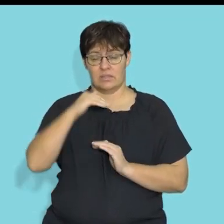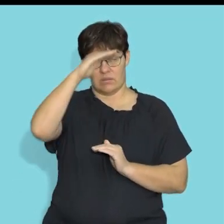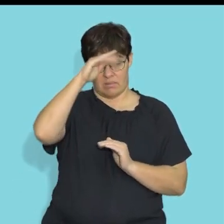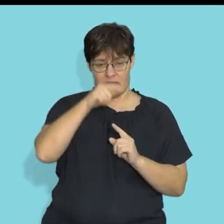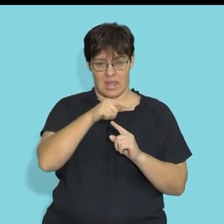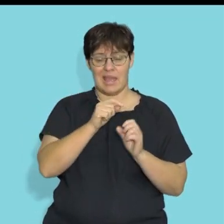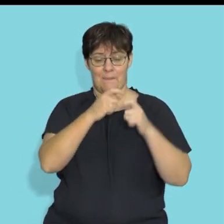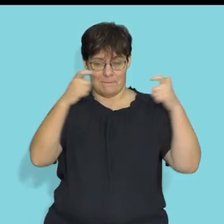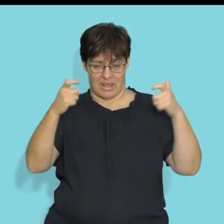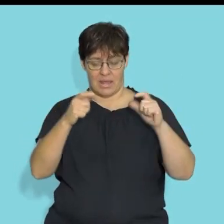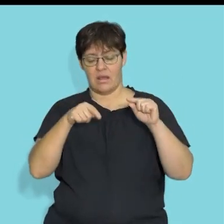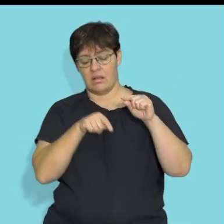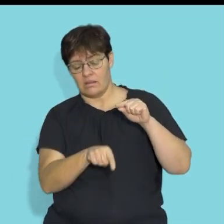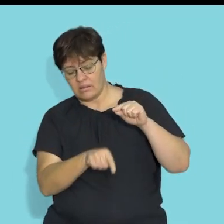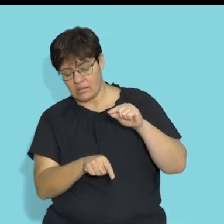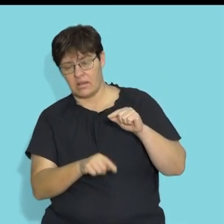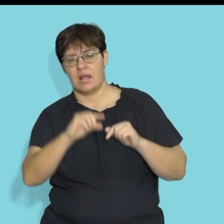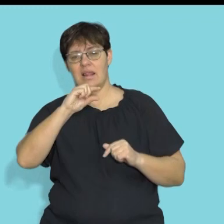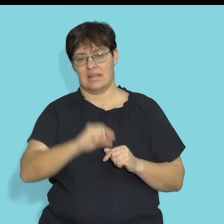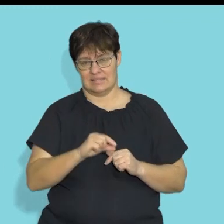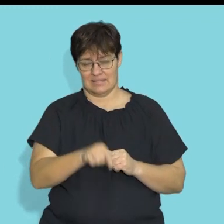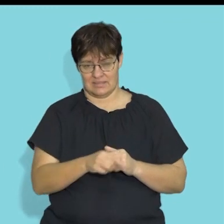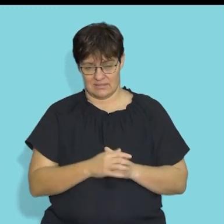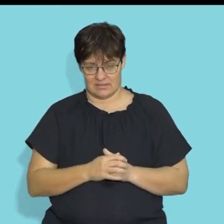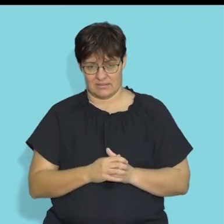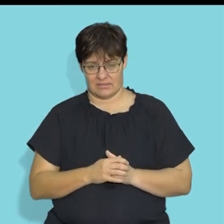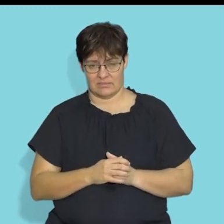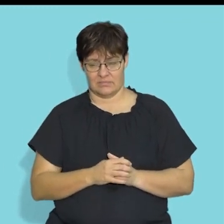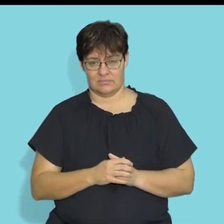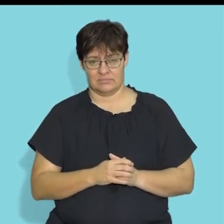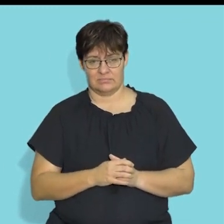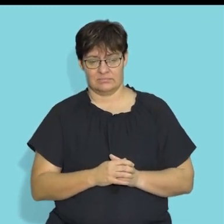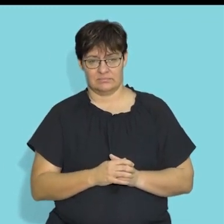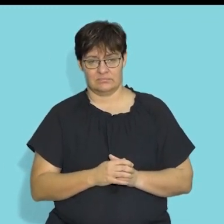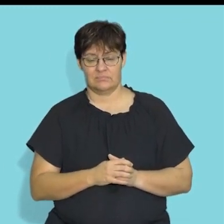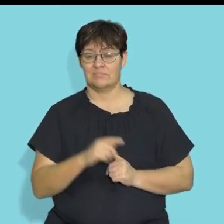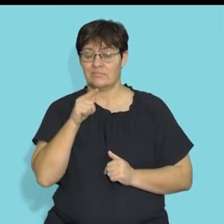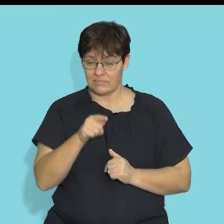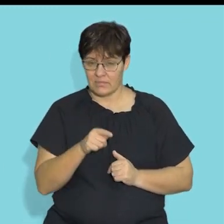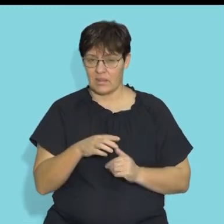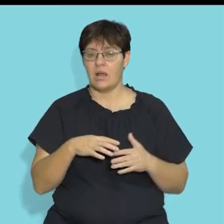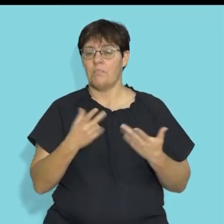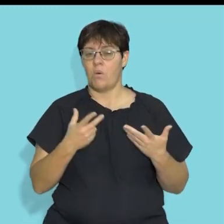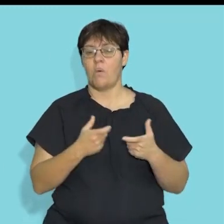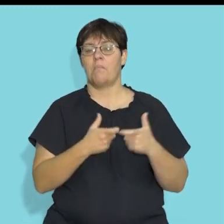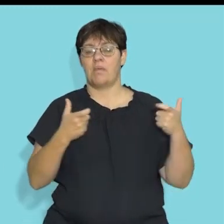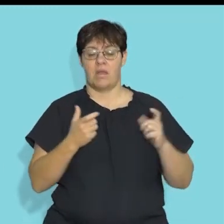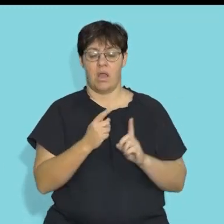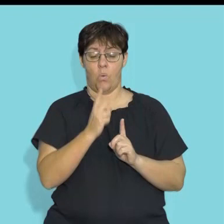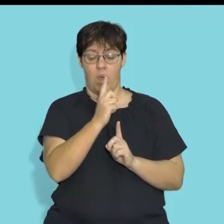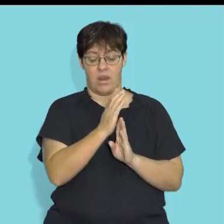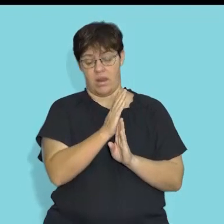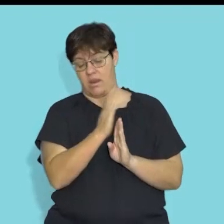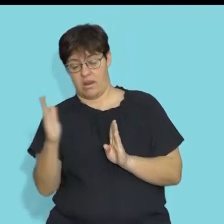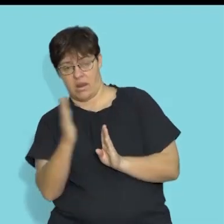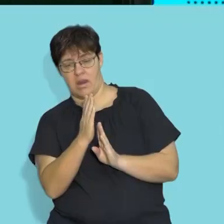numerator, is bigger than your reactants, which is your denominator, and that leads to a bigger than